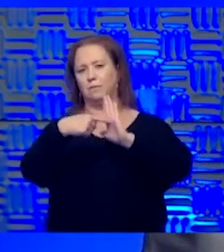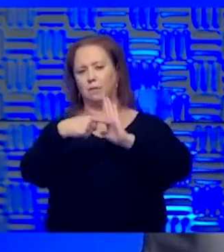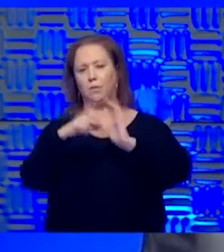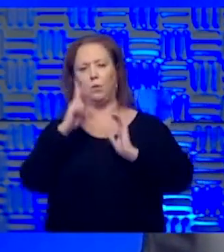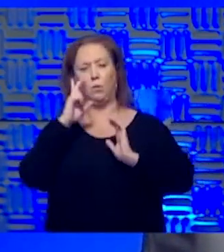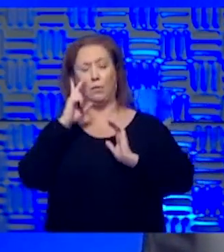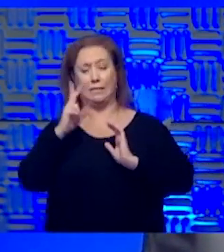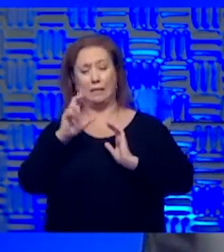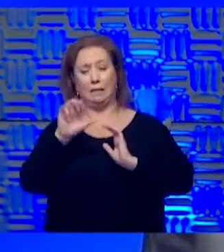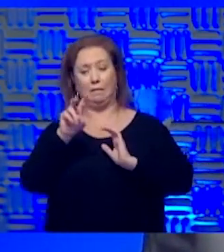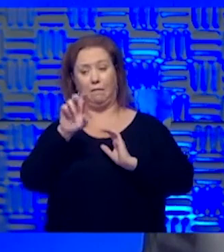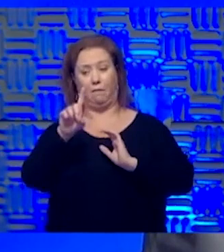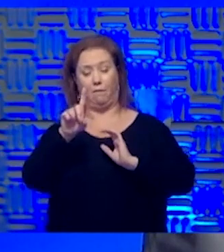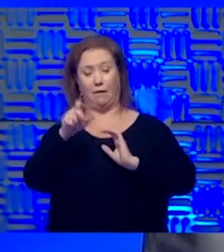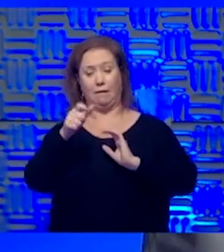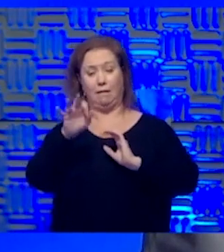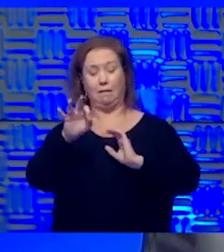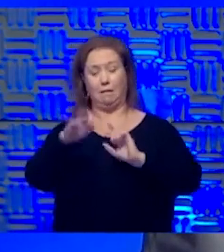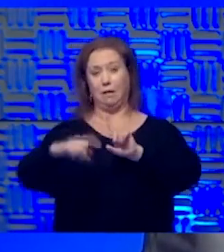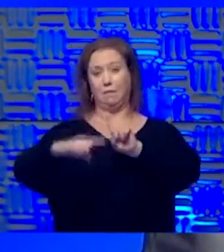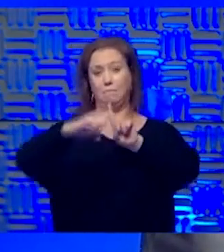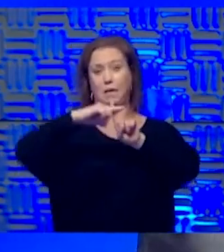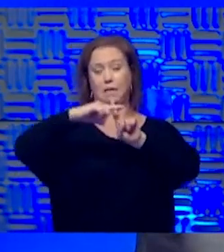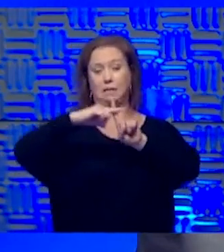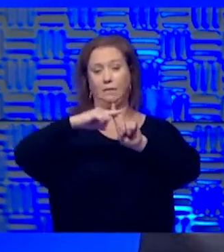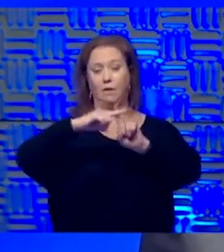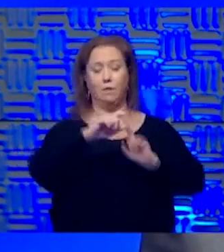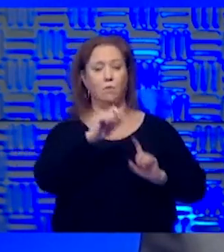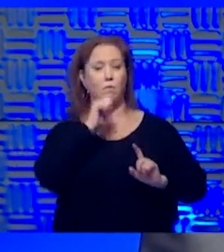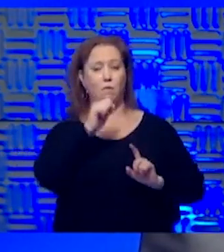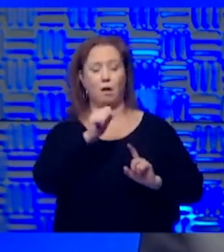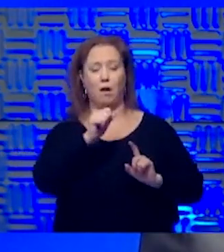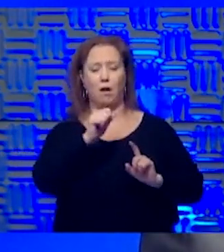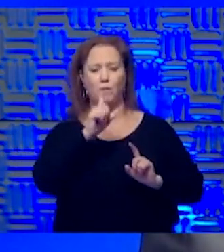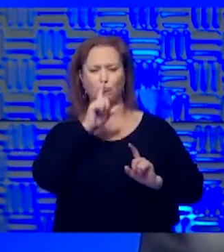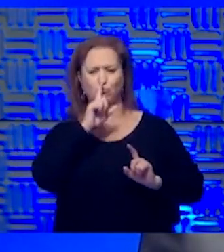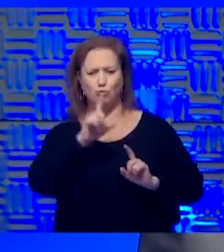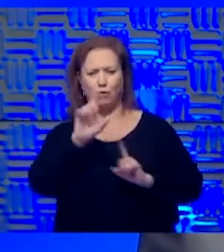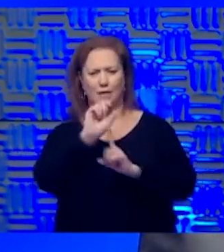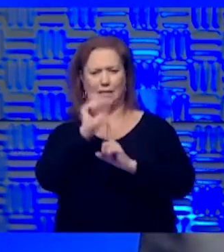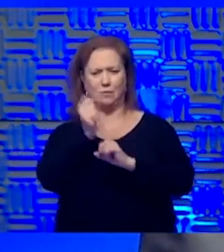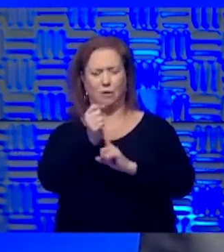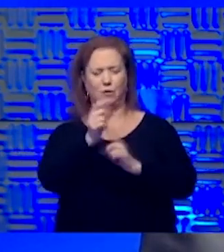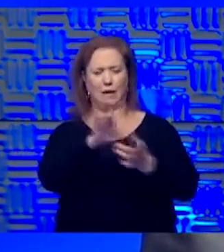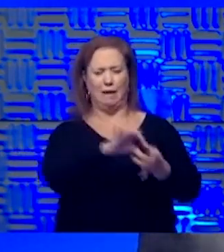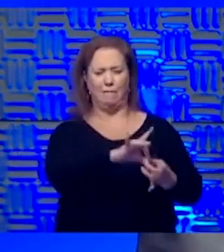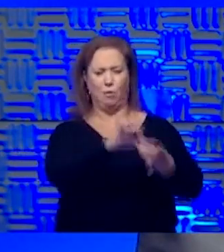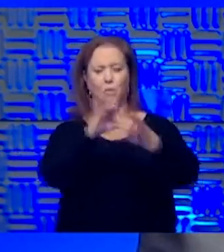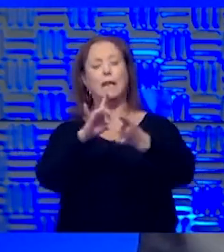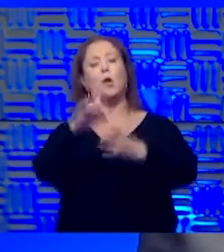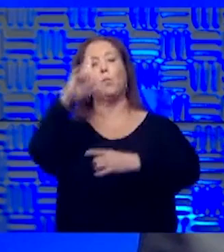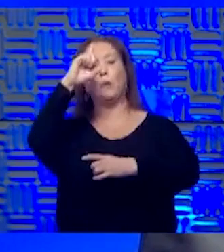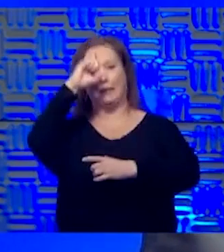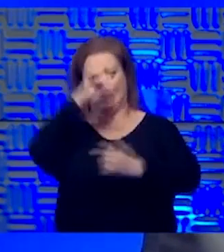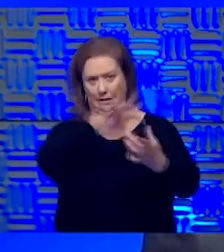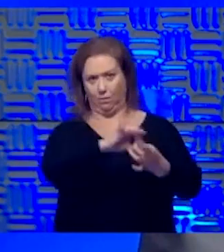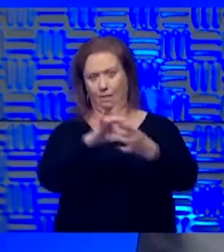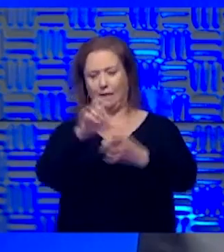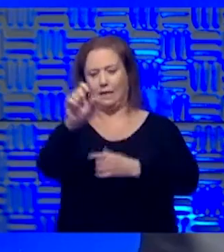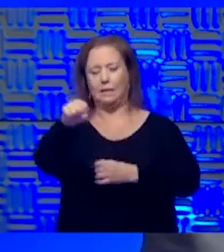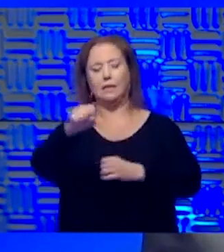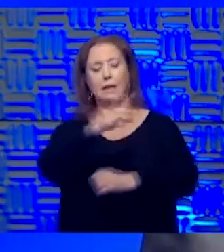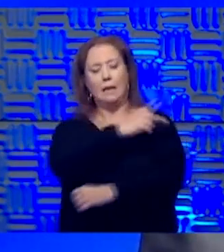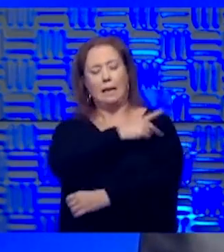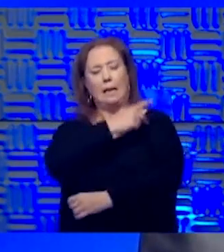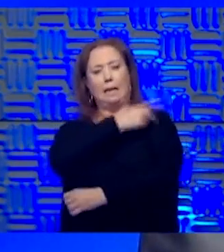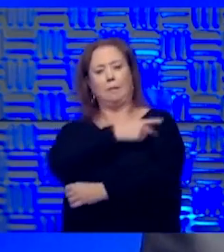that they're COVID-19 positive, we're not even sure in that setting that the two are related. Now, we think so because in patients